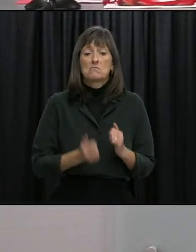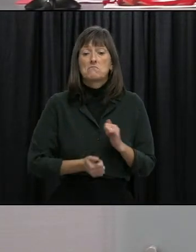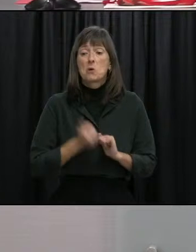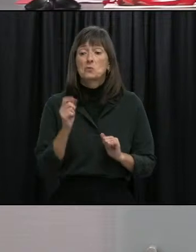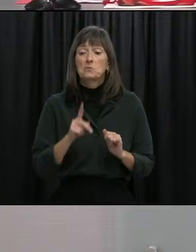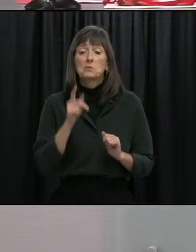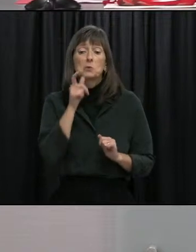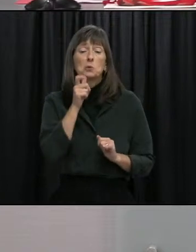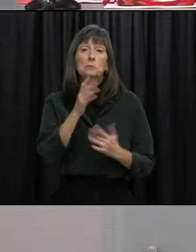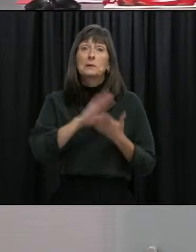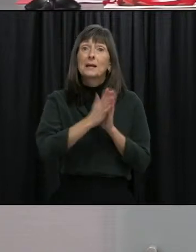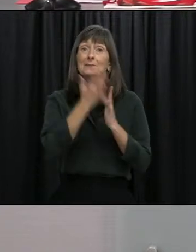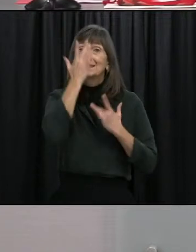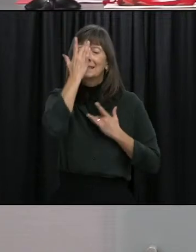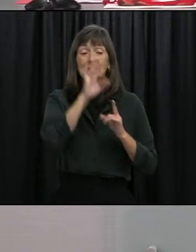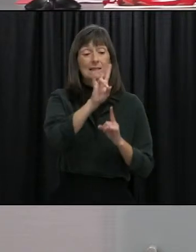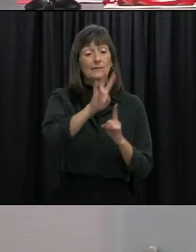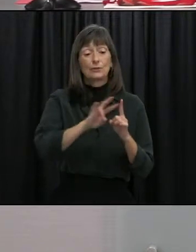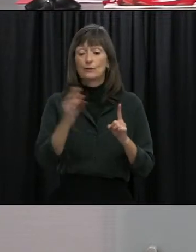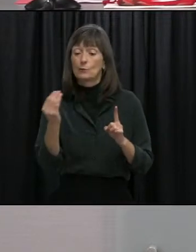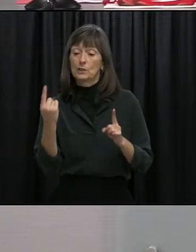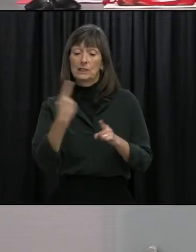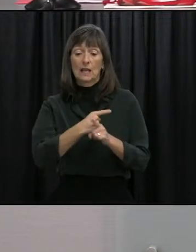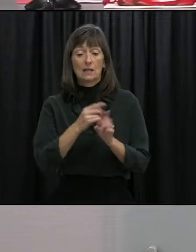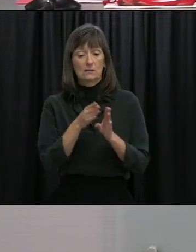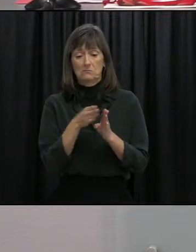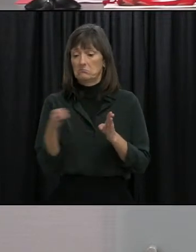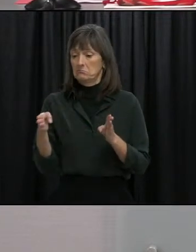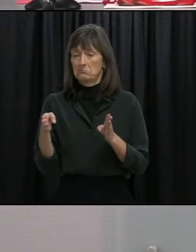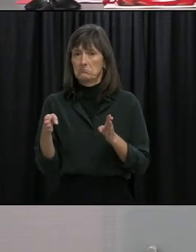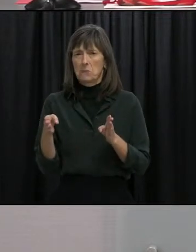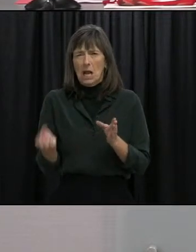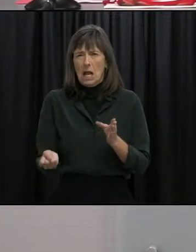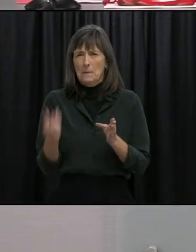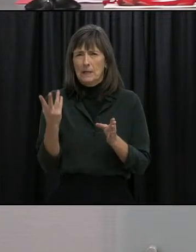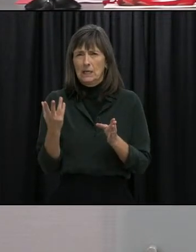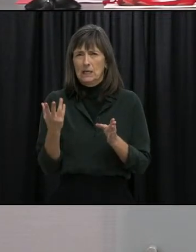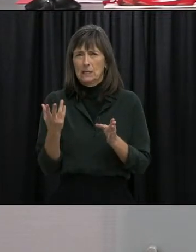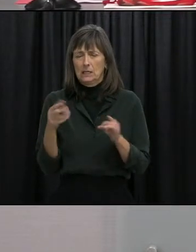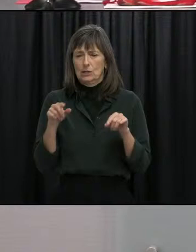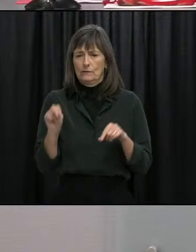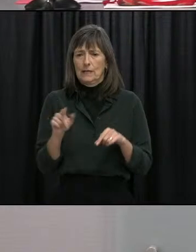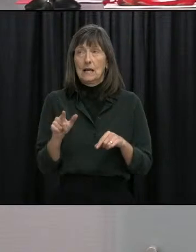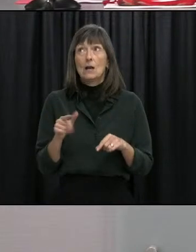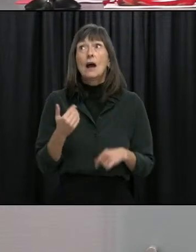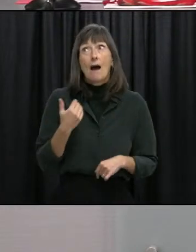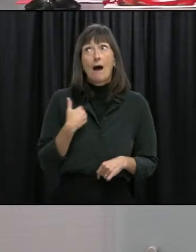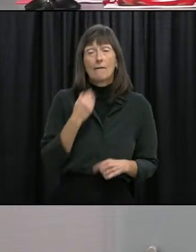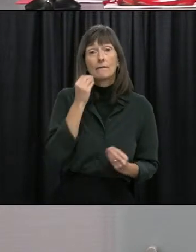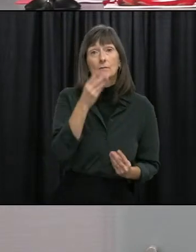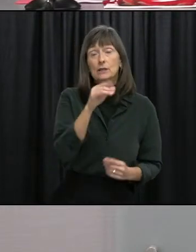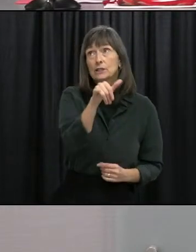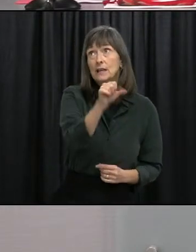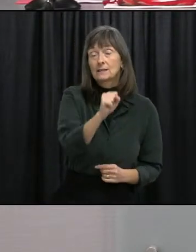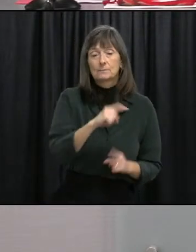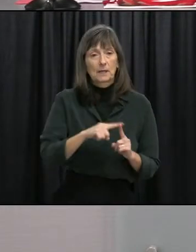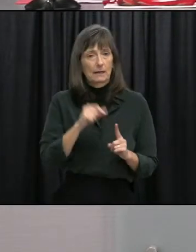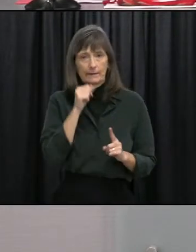14? We certainly have that information. I don't have it right with me right now, Peter, but if